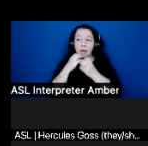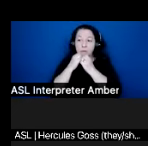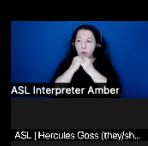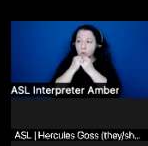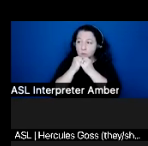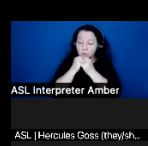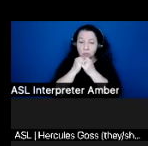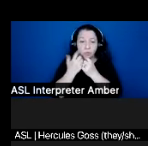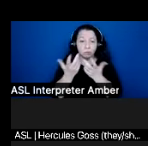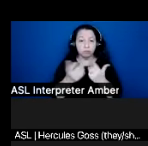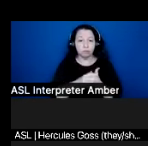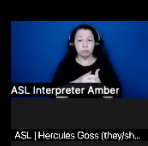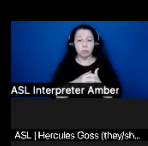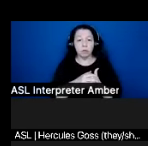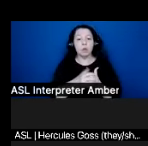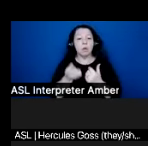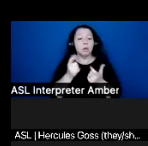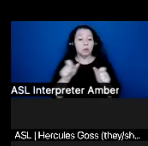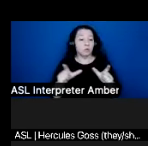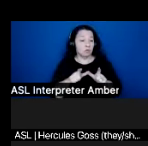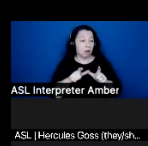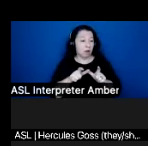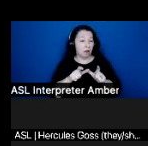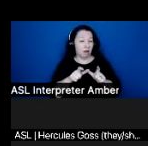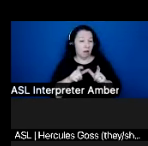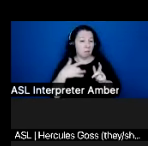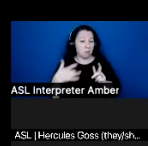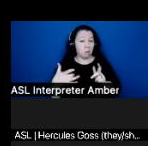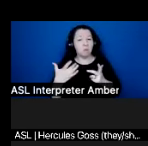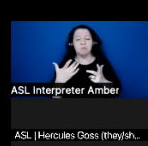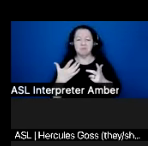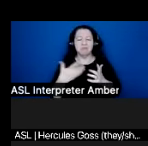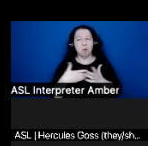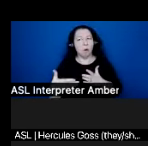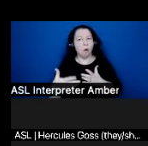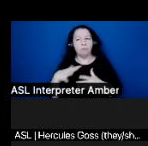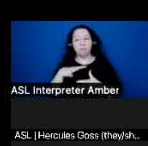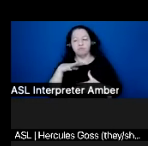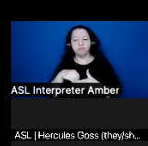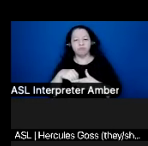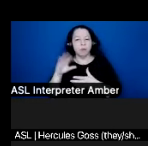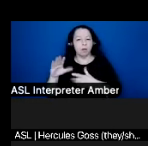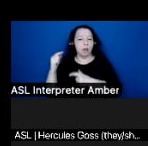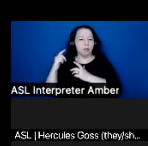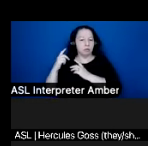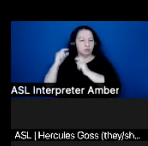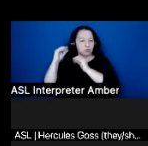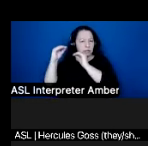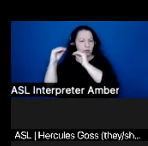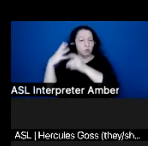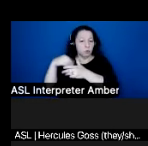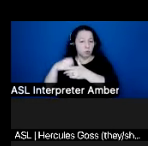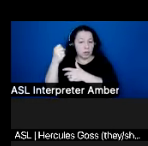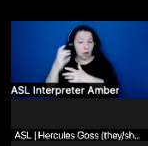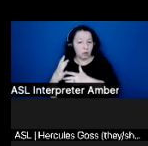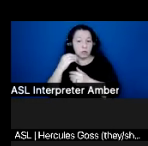And tribal norms, as we know, are often rooted in ancestral teachings which can include elders